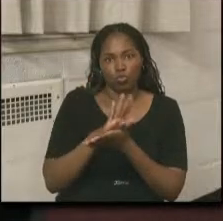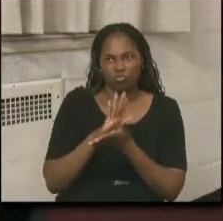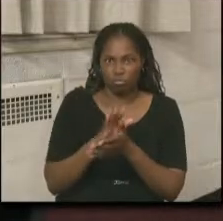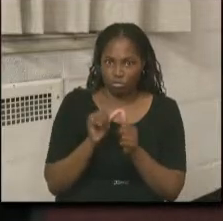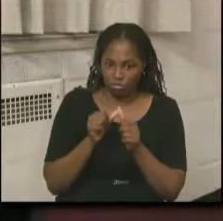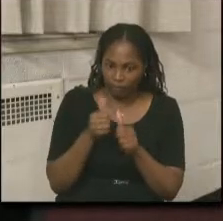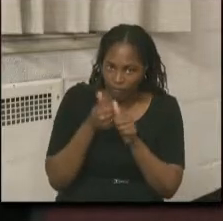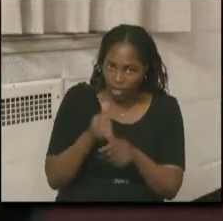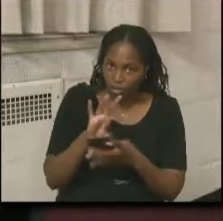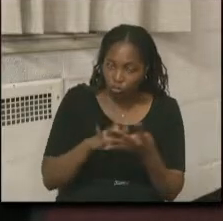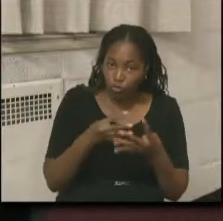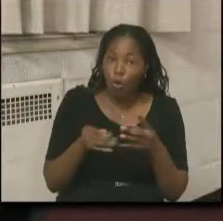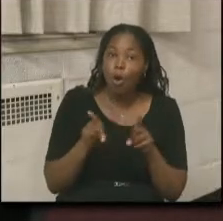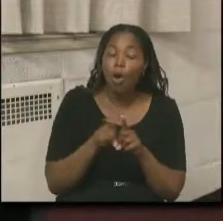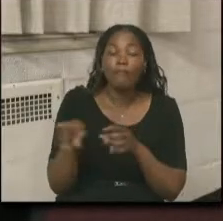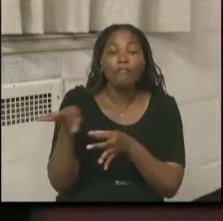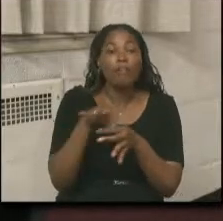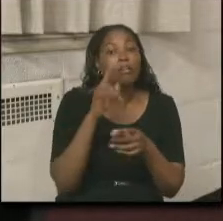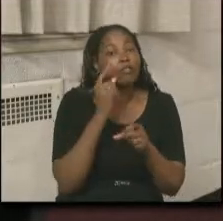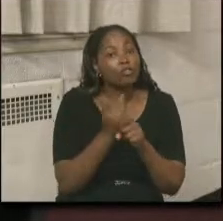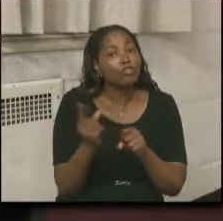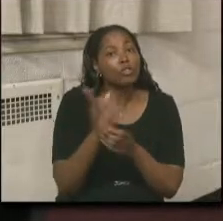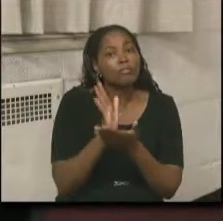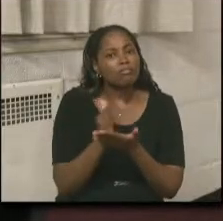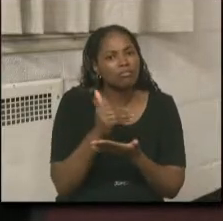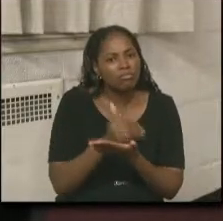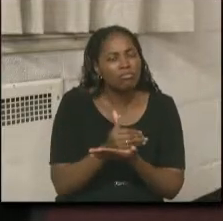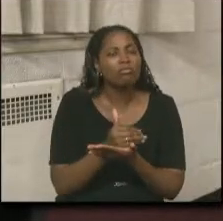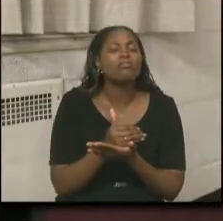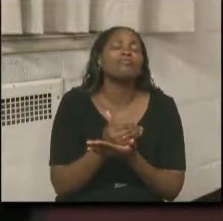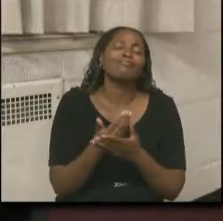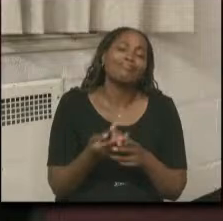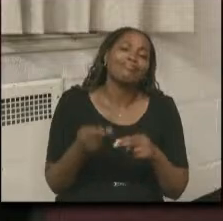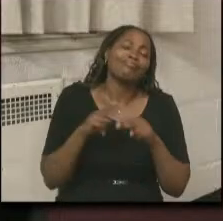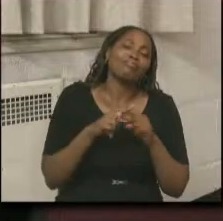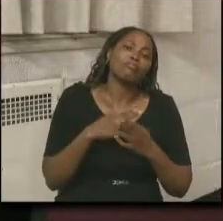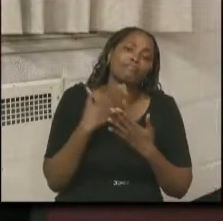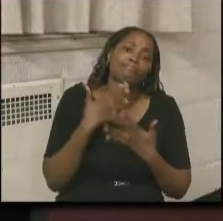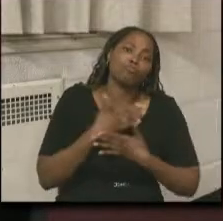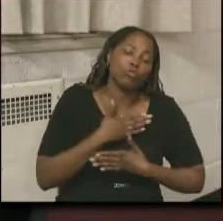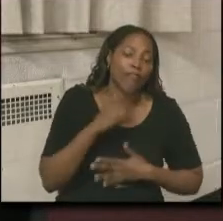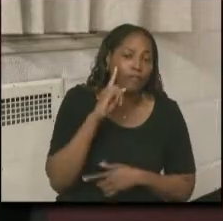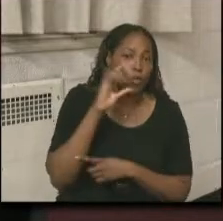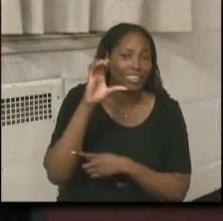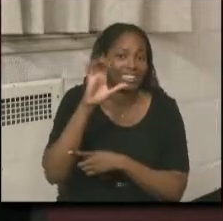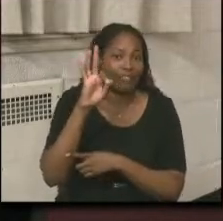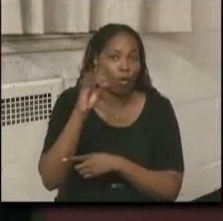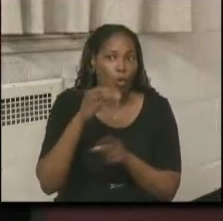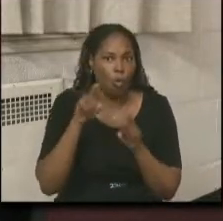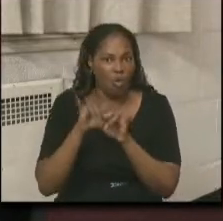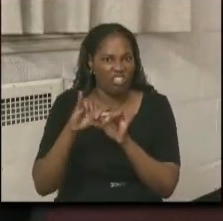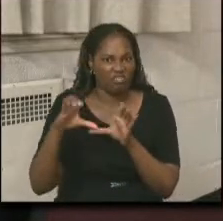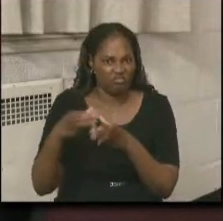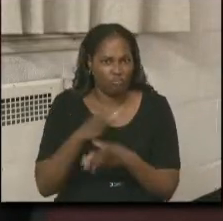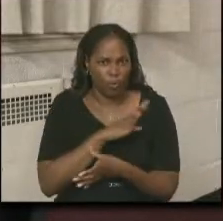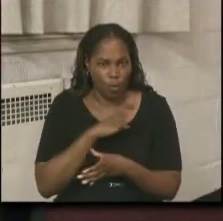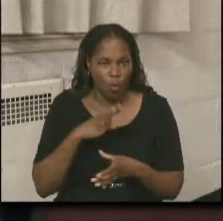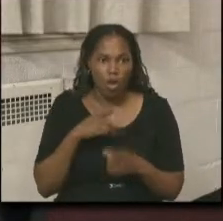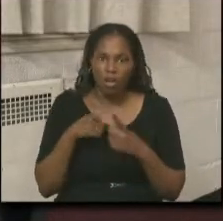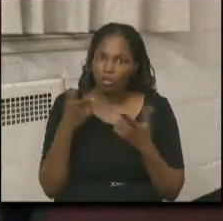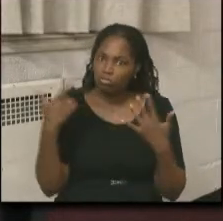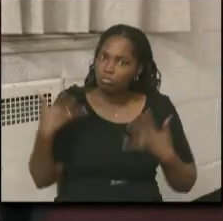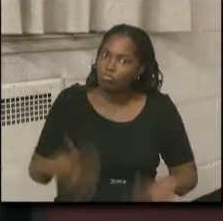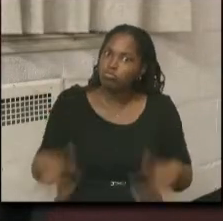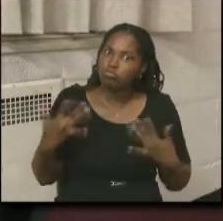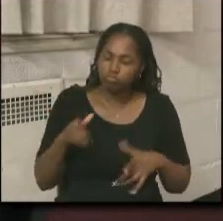as we vote on next year's budget, extra appreciation for the CFO and this board for stepping up to lead and to help limit